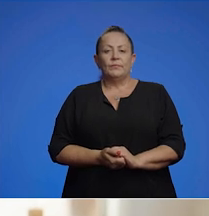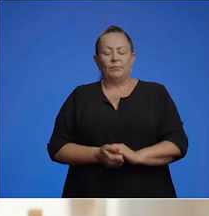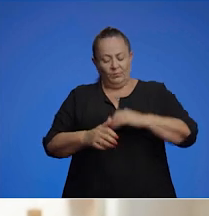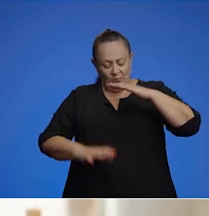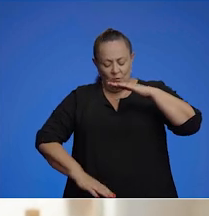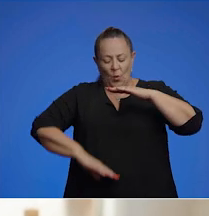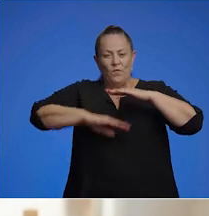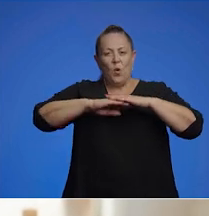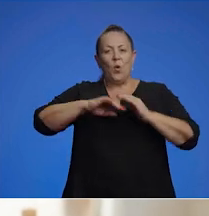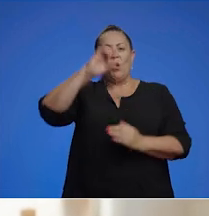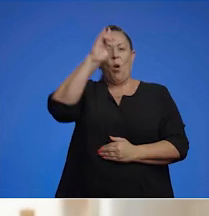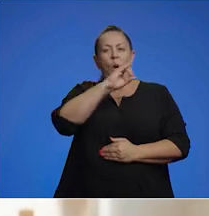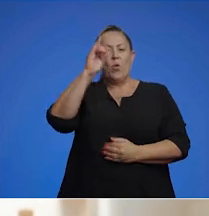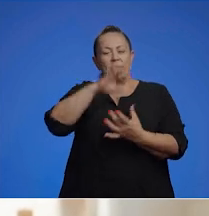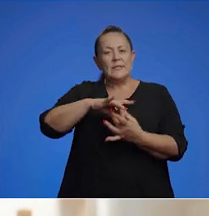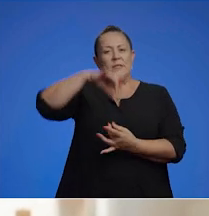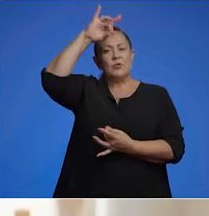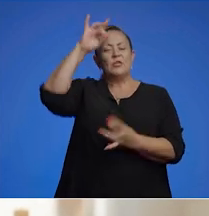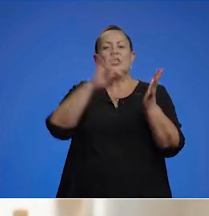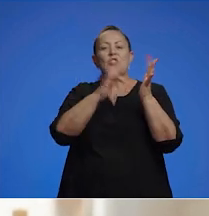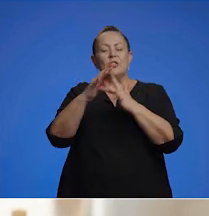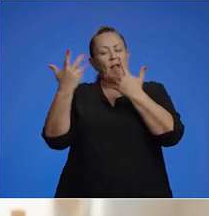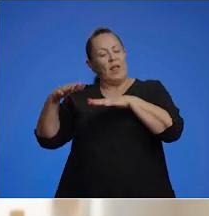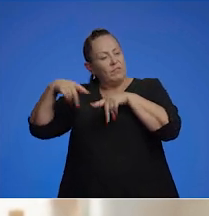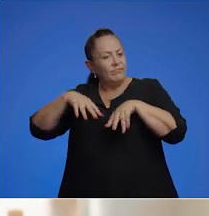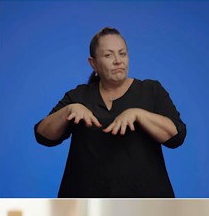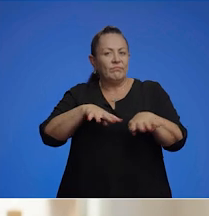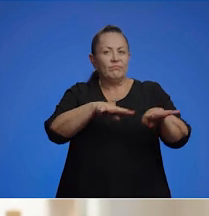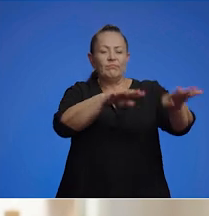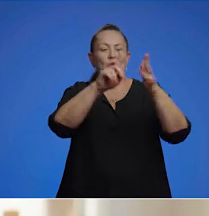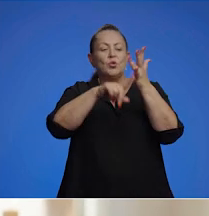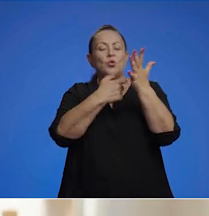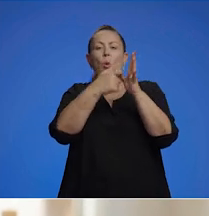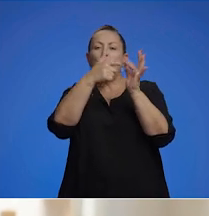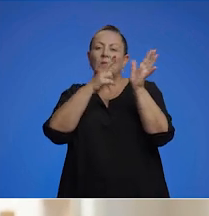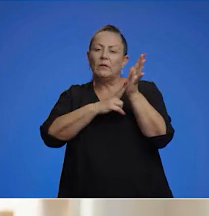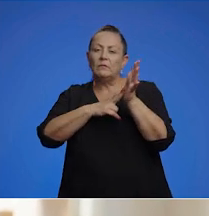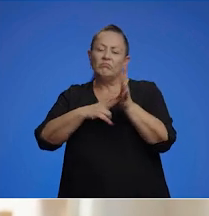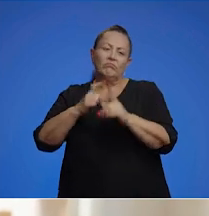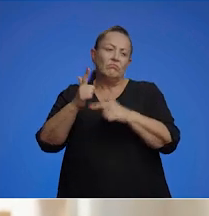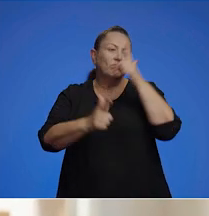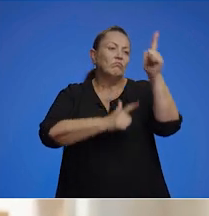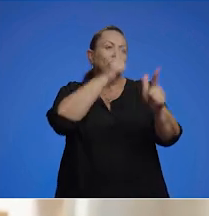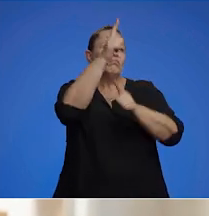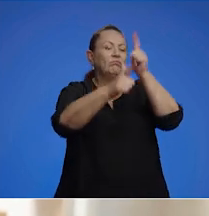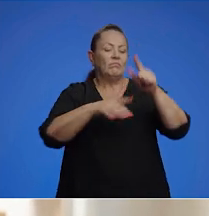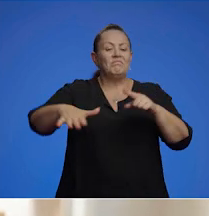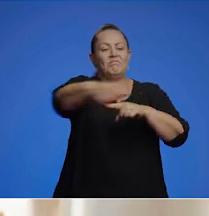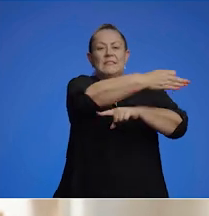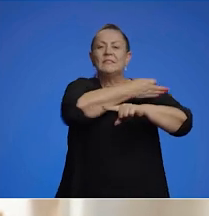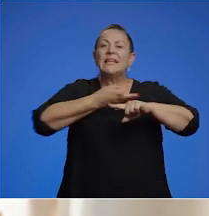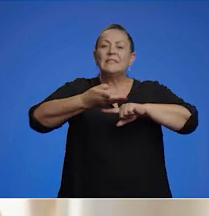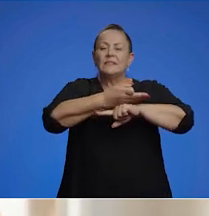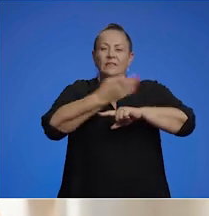Filled with the Holy Spirit, Jesus left the Jordan and was led by the Spirit through the wilderness, being tempted there by the devil for